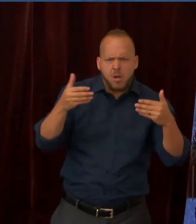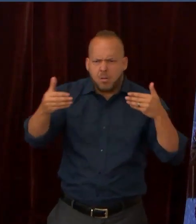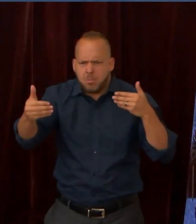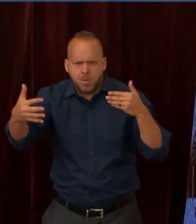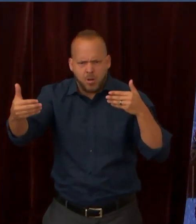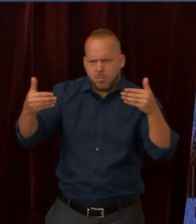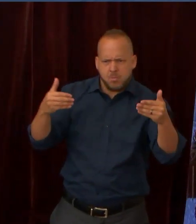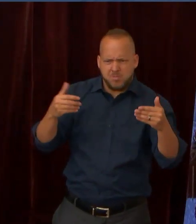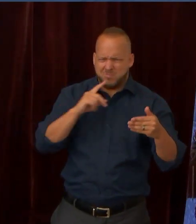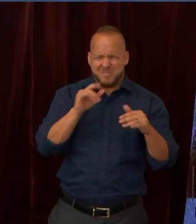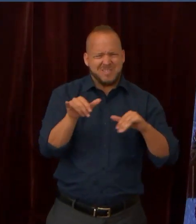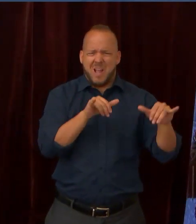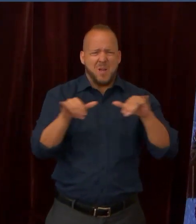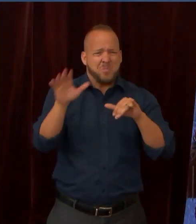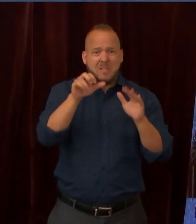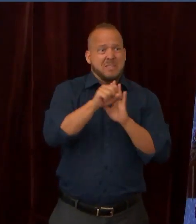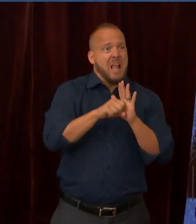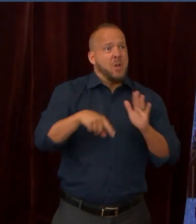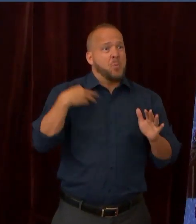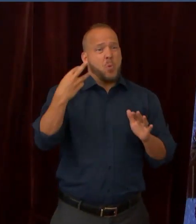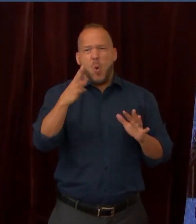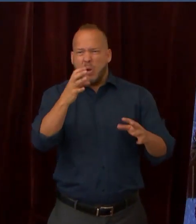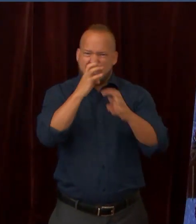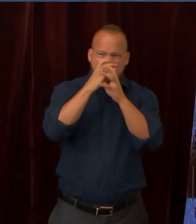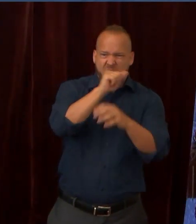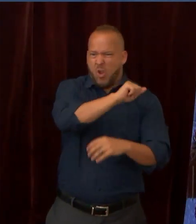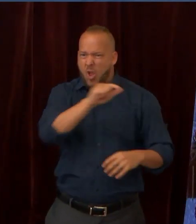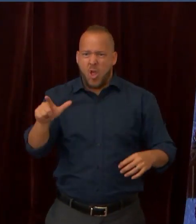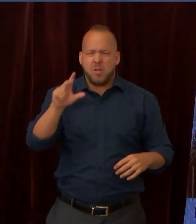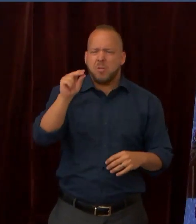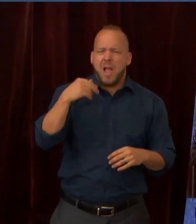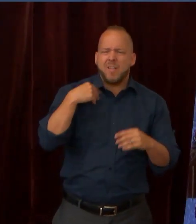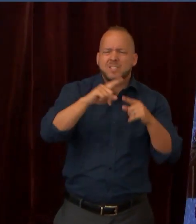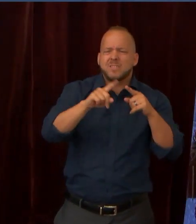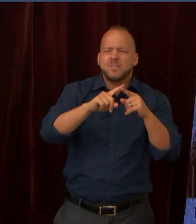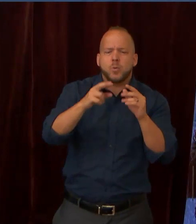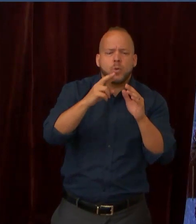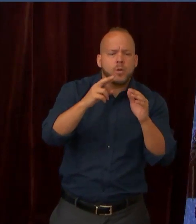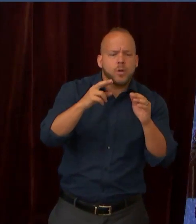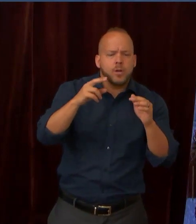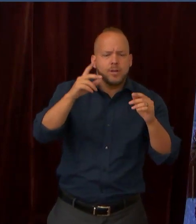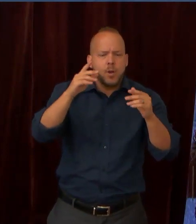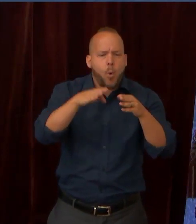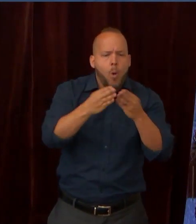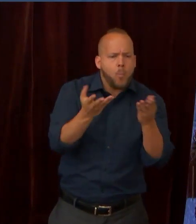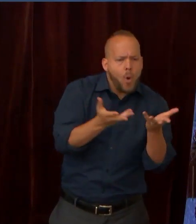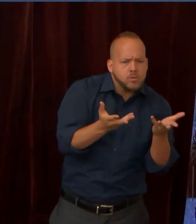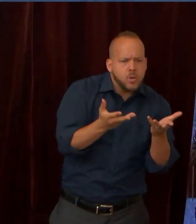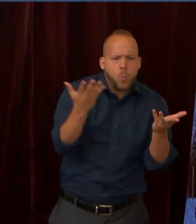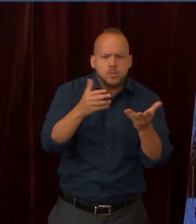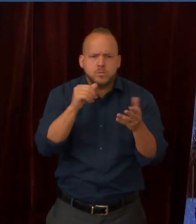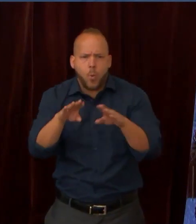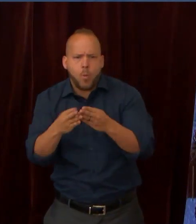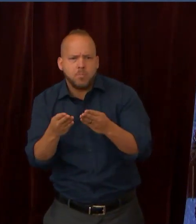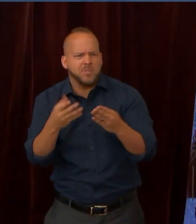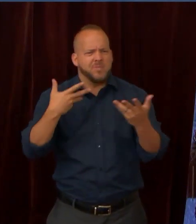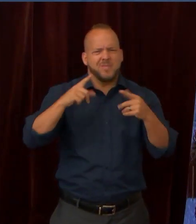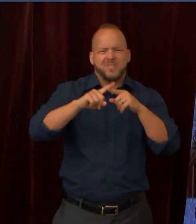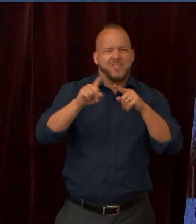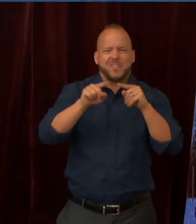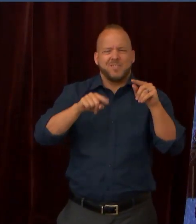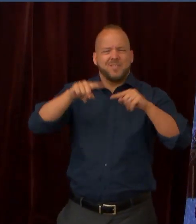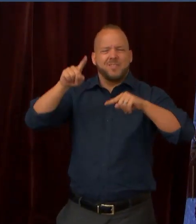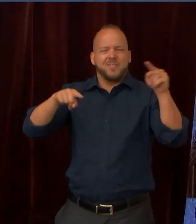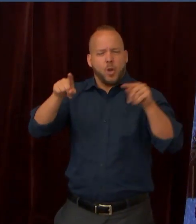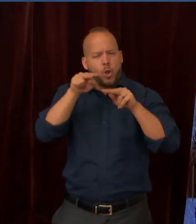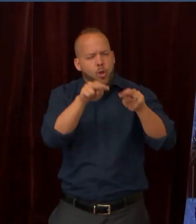doing is both safe and realizing that we all want to get back to as much of a normal life as we possibly can.